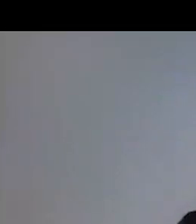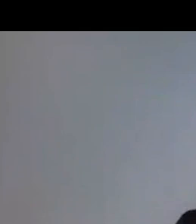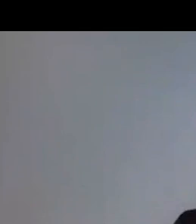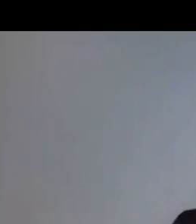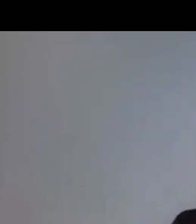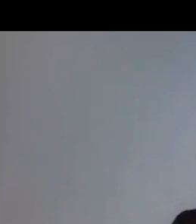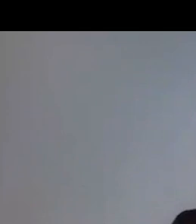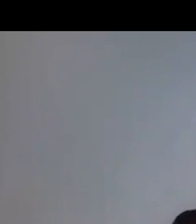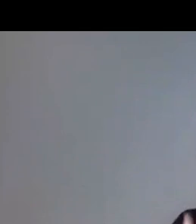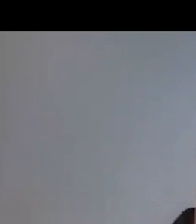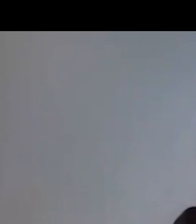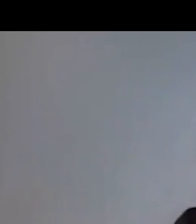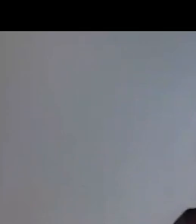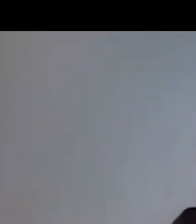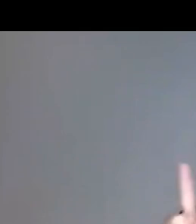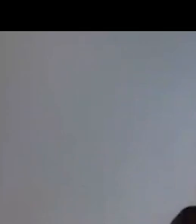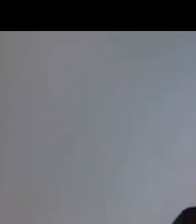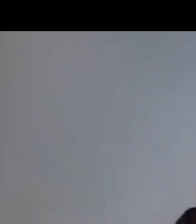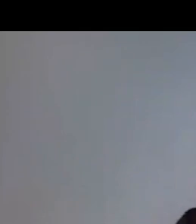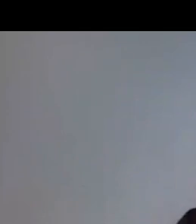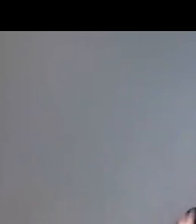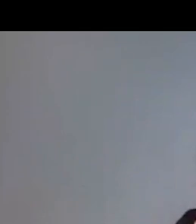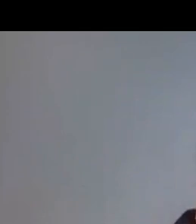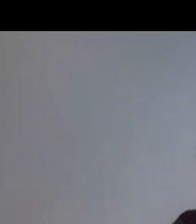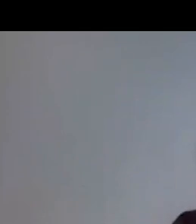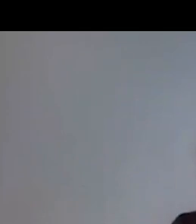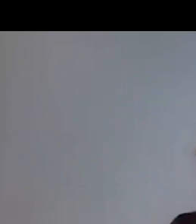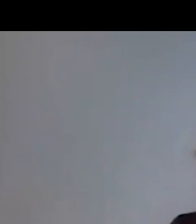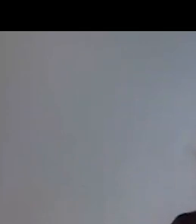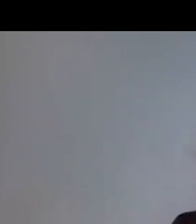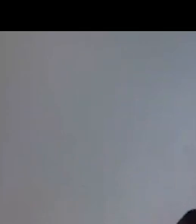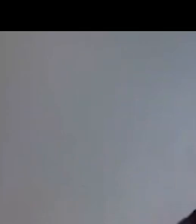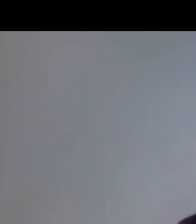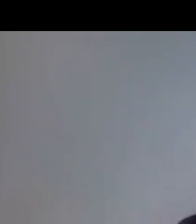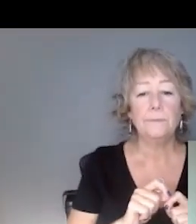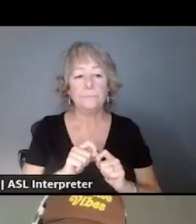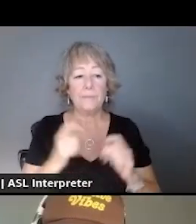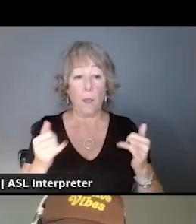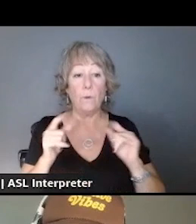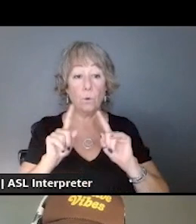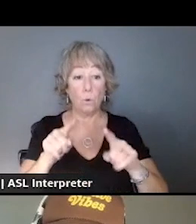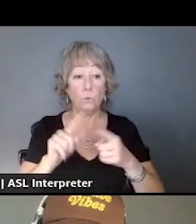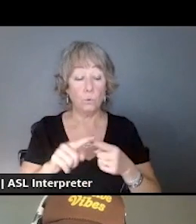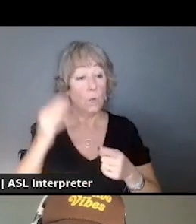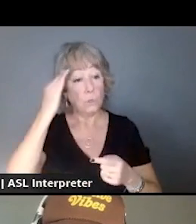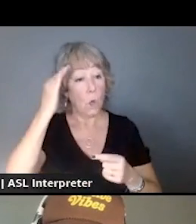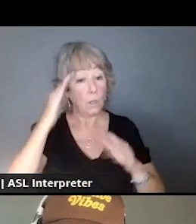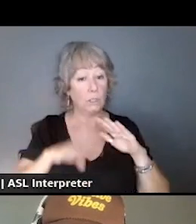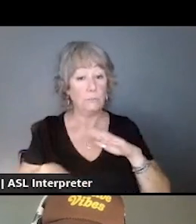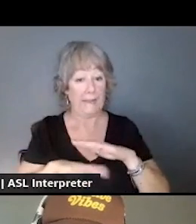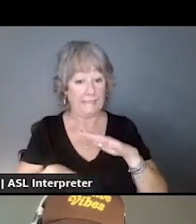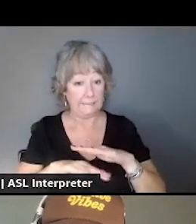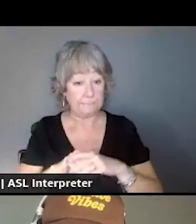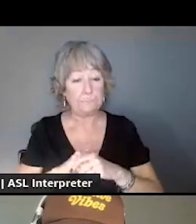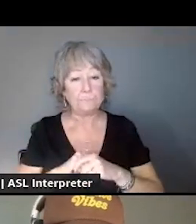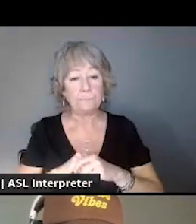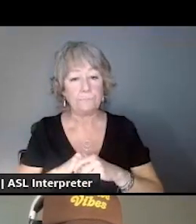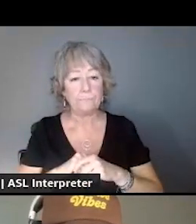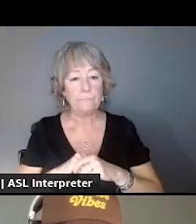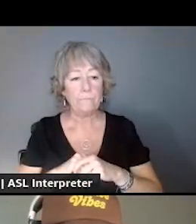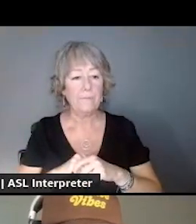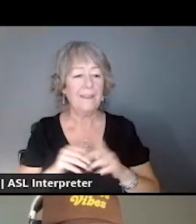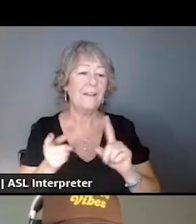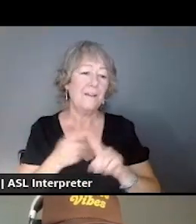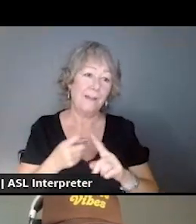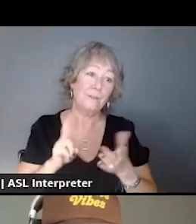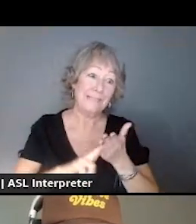Share screen. I have to just do a little bit of. I'm going to go to knowledge base, and I'm going to sign in